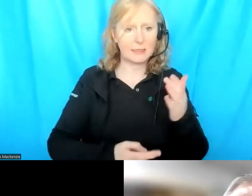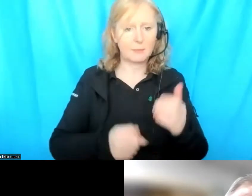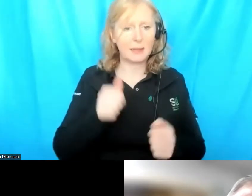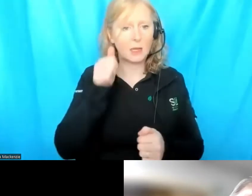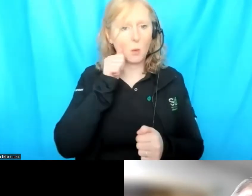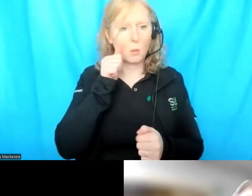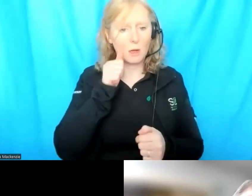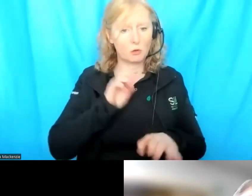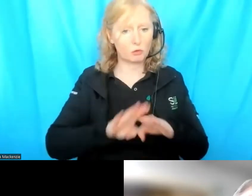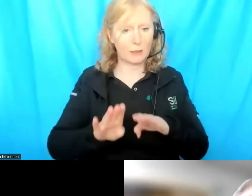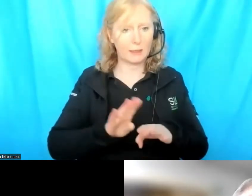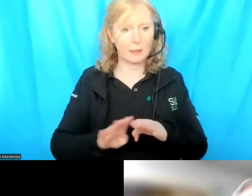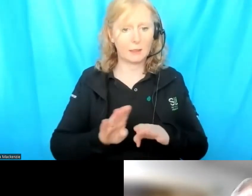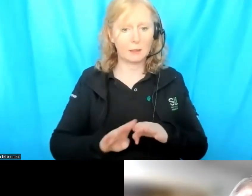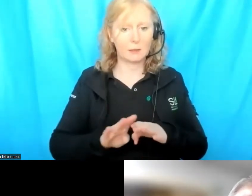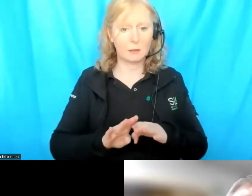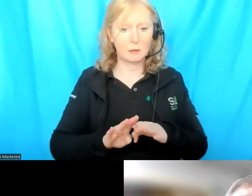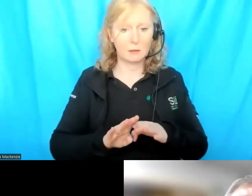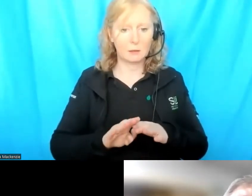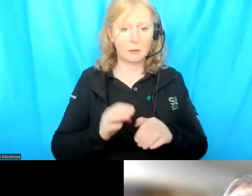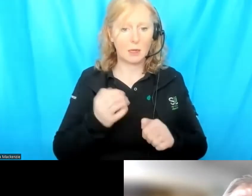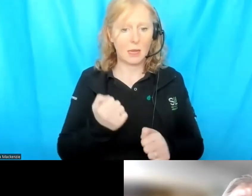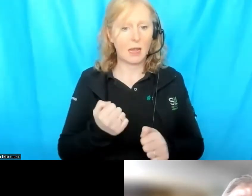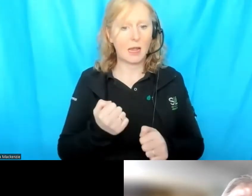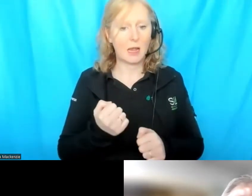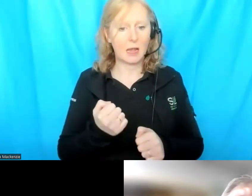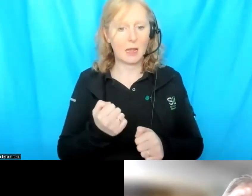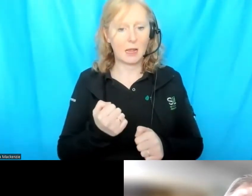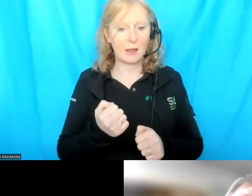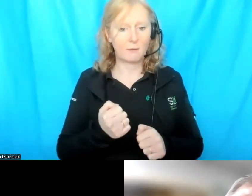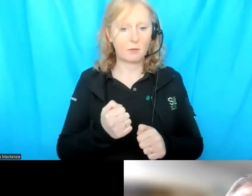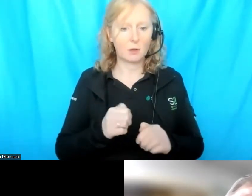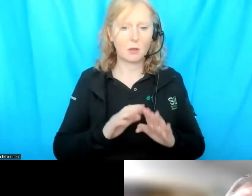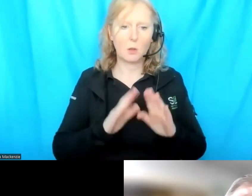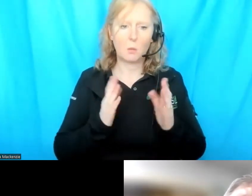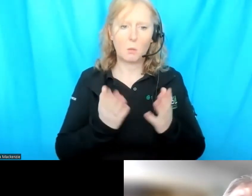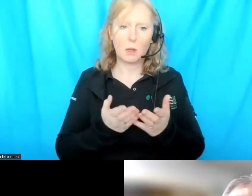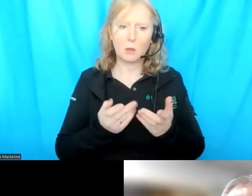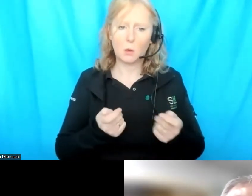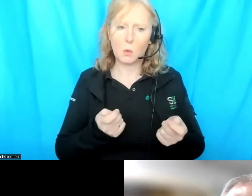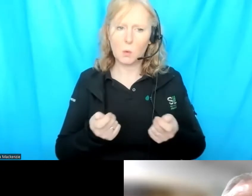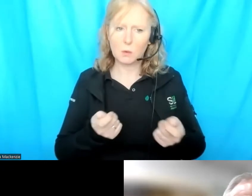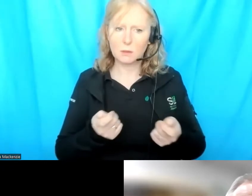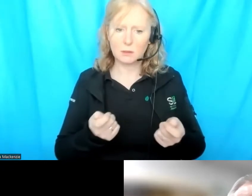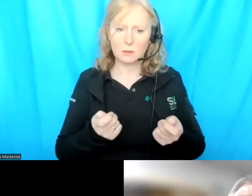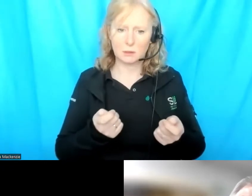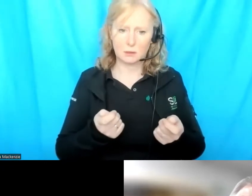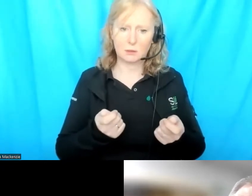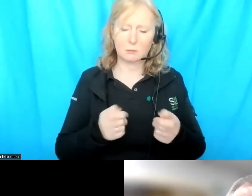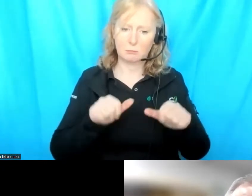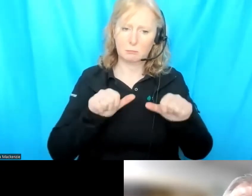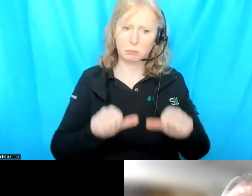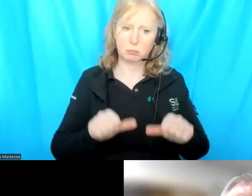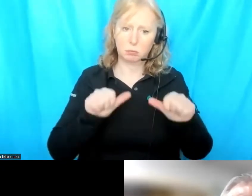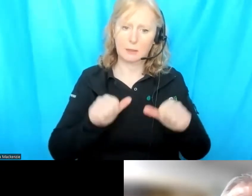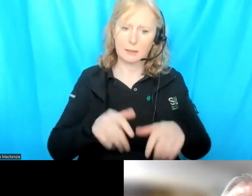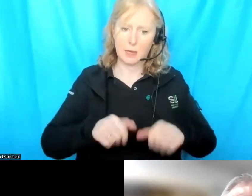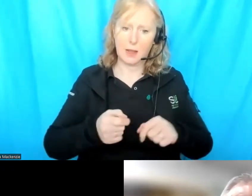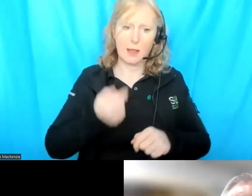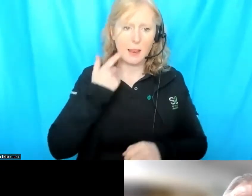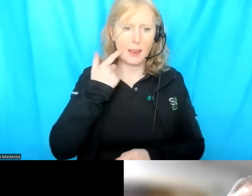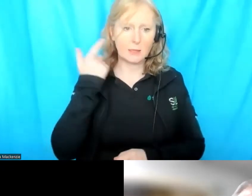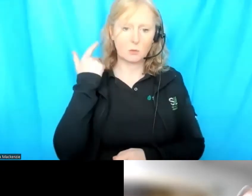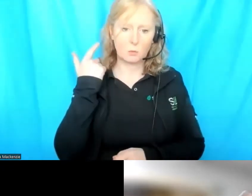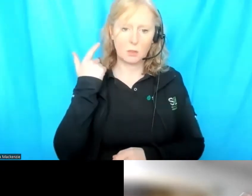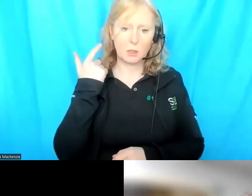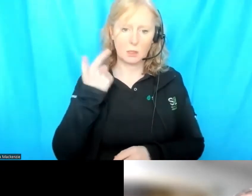training. We are accredited with the World Host, and we're actually currently doing that. It started last week and it's